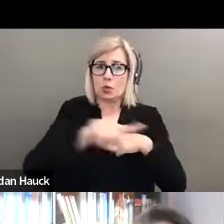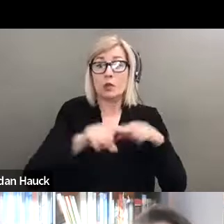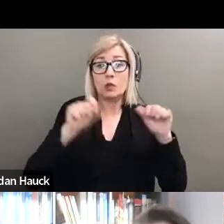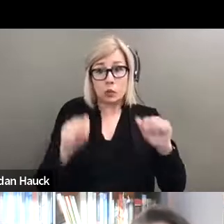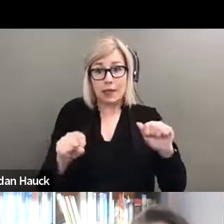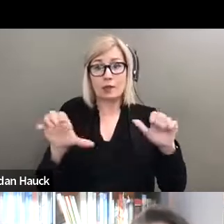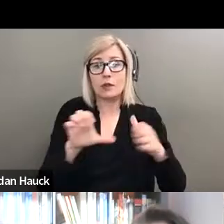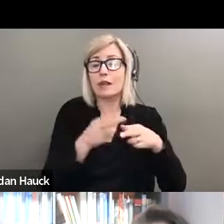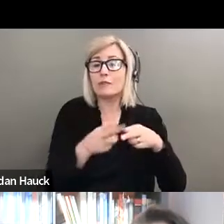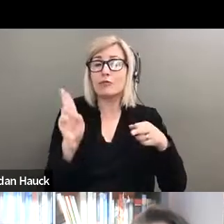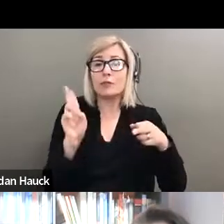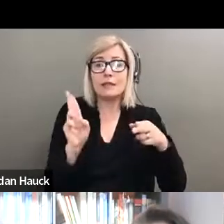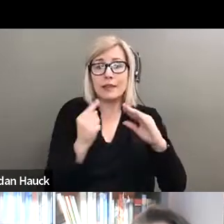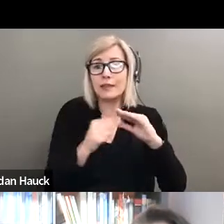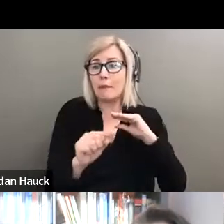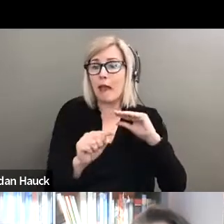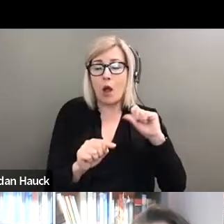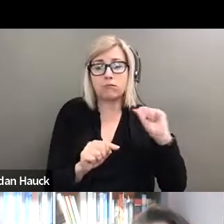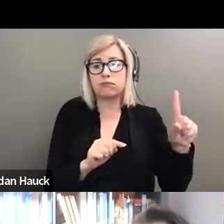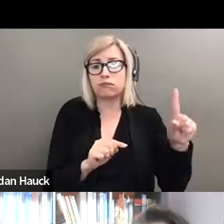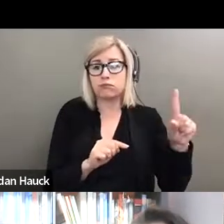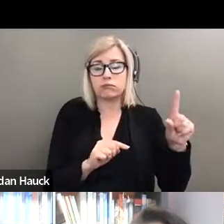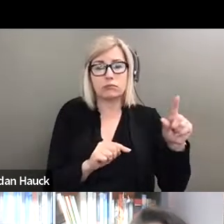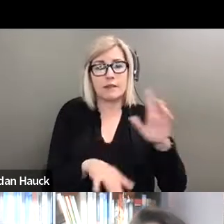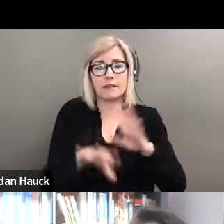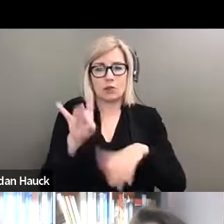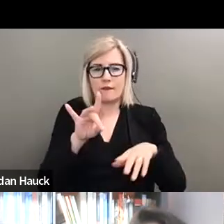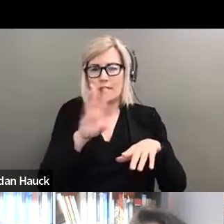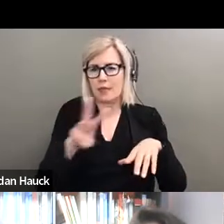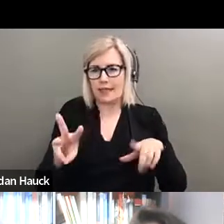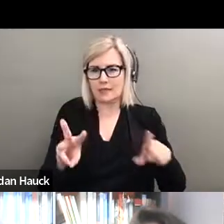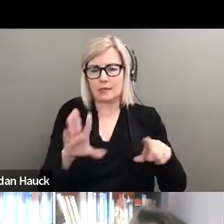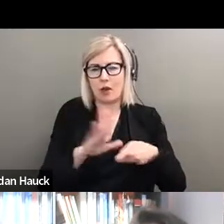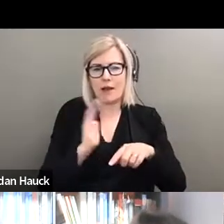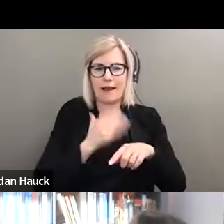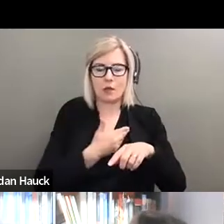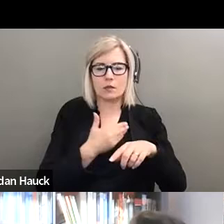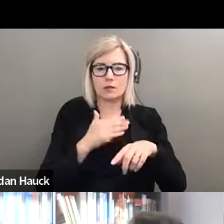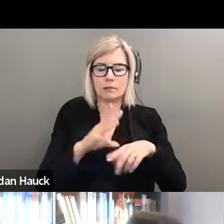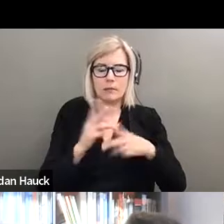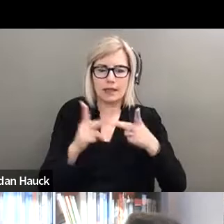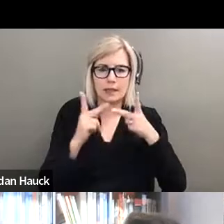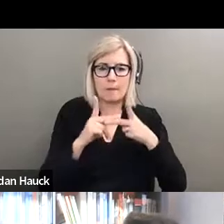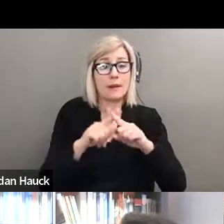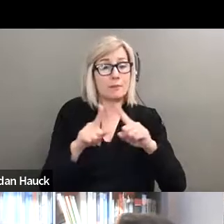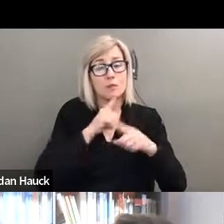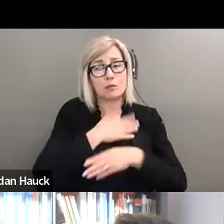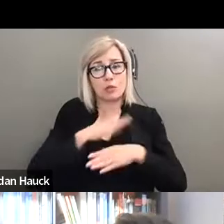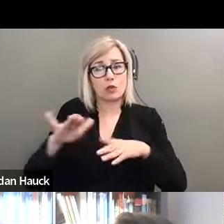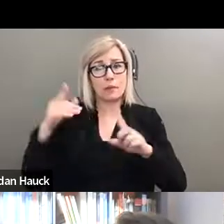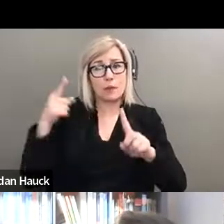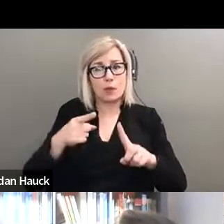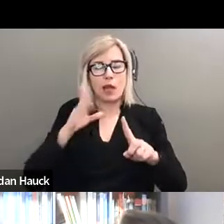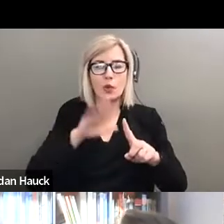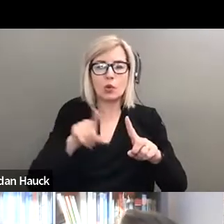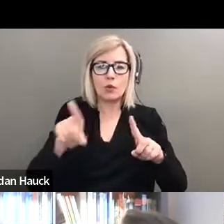brief email, and you can find all those links there on our sites. But really appreciate that point, Brady. And I know you have a